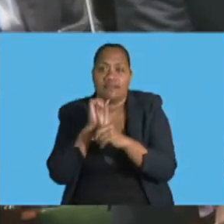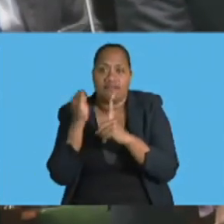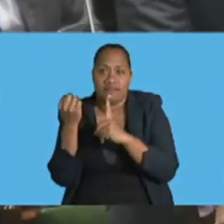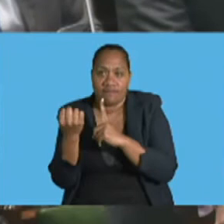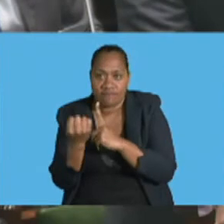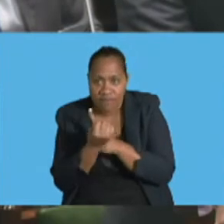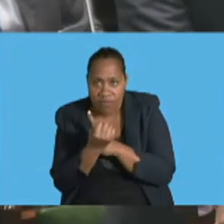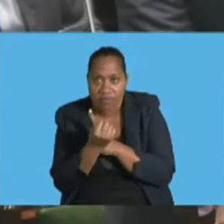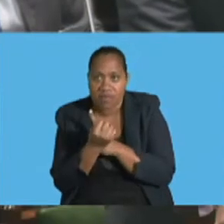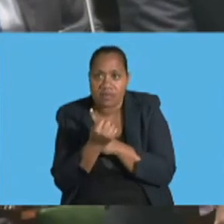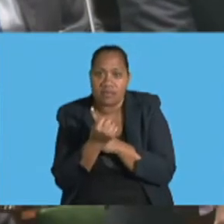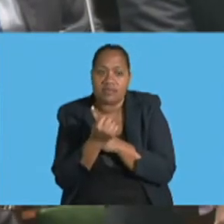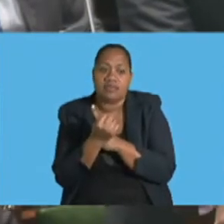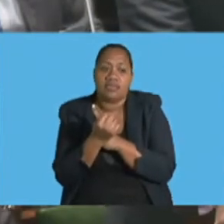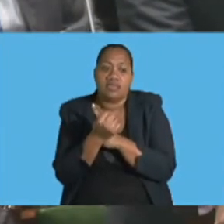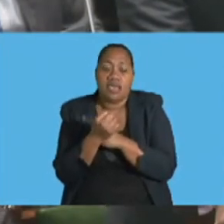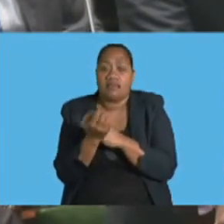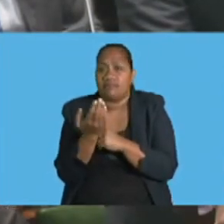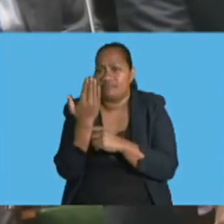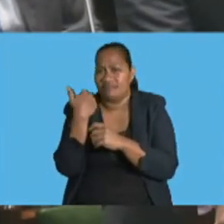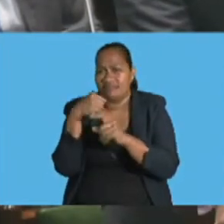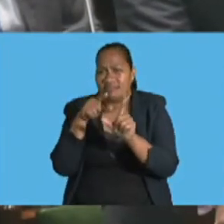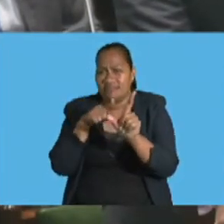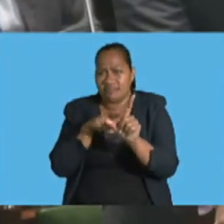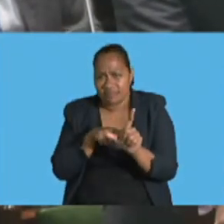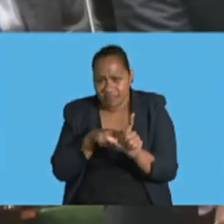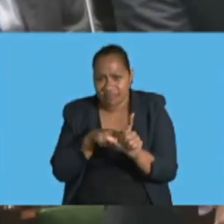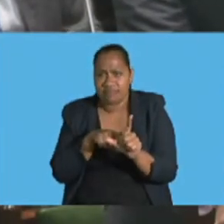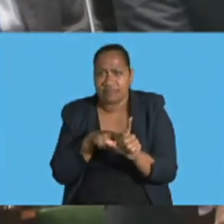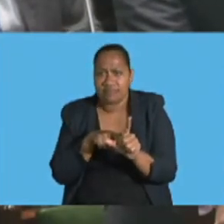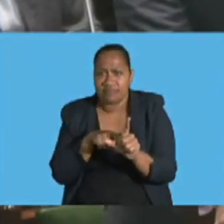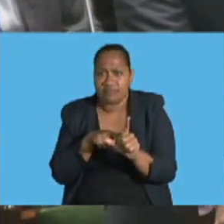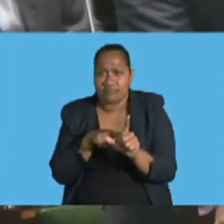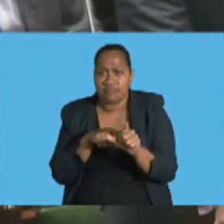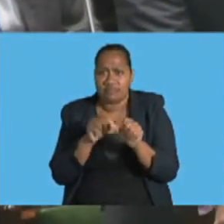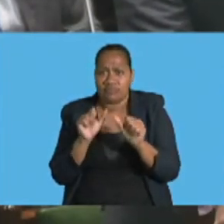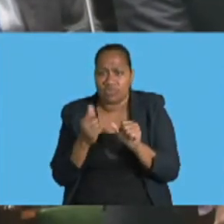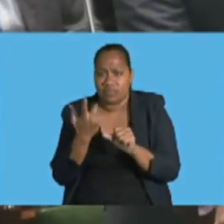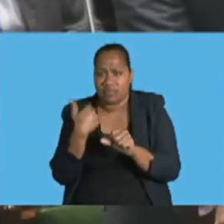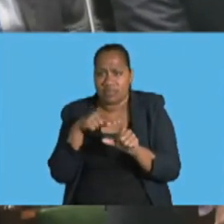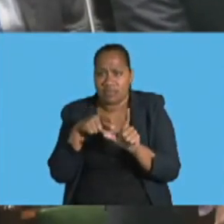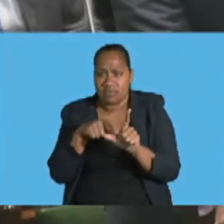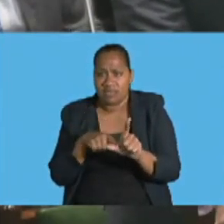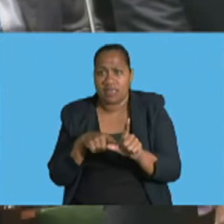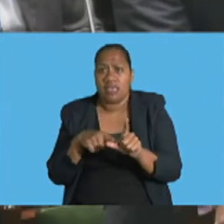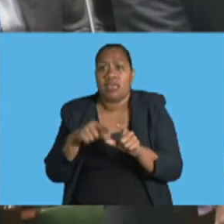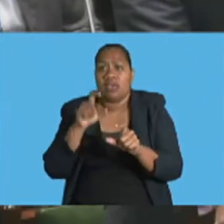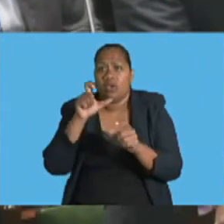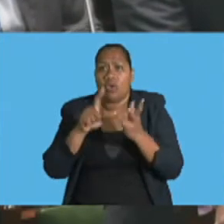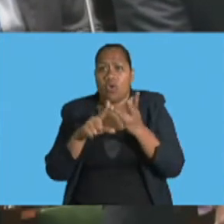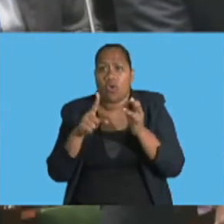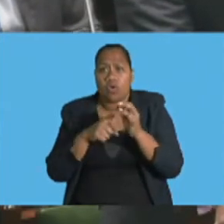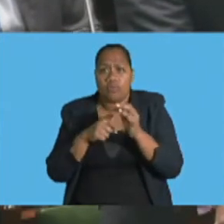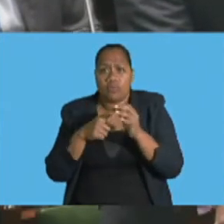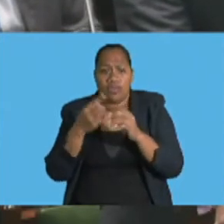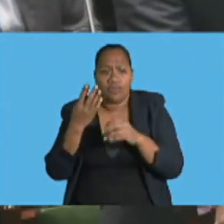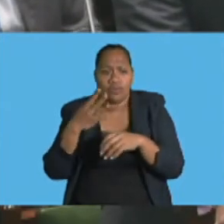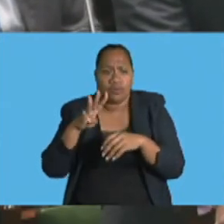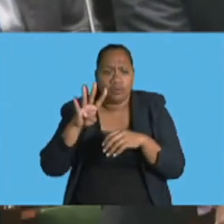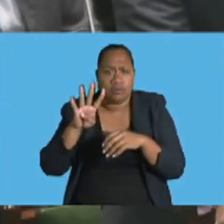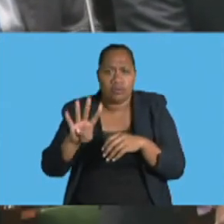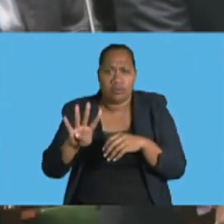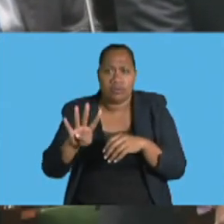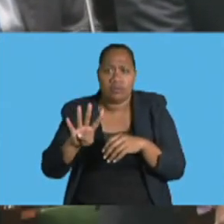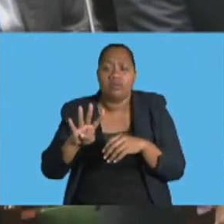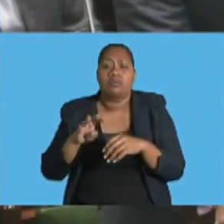the COP presidency last year, we continued to play a leadership role at COP24 in Poland, where our concept of a Talanoa